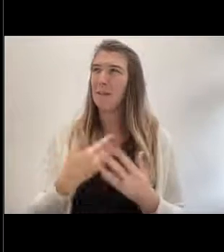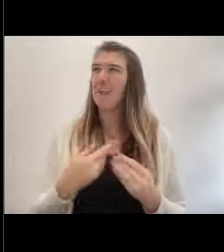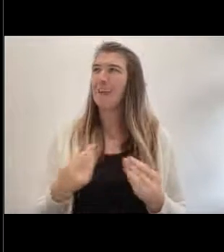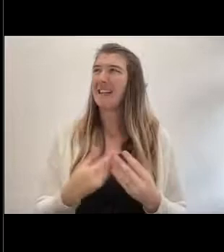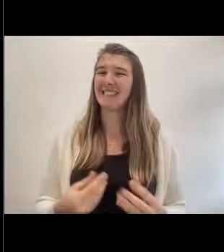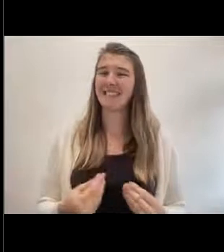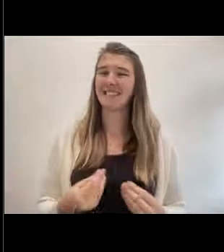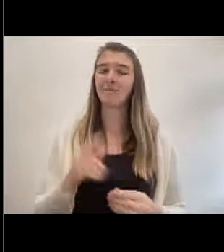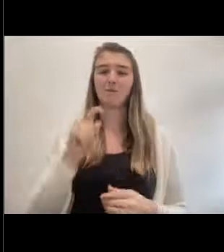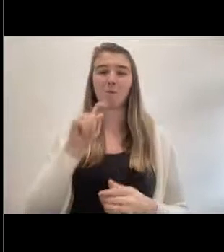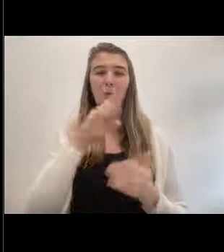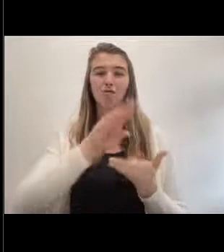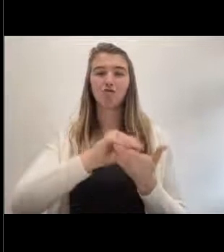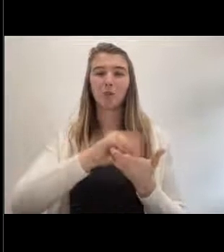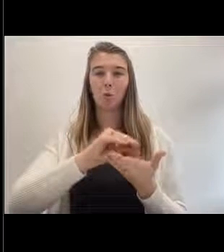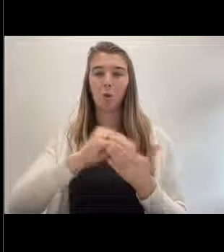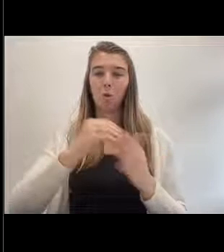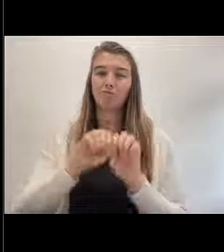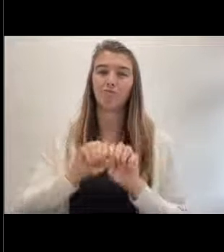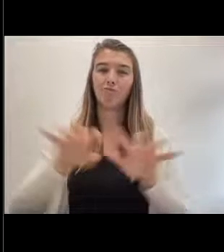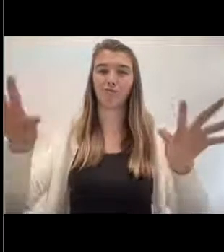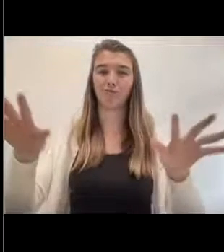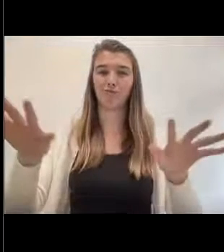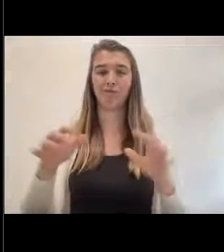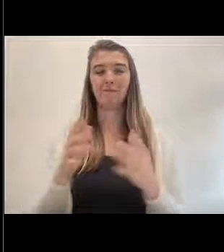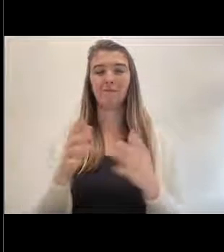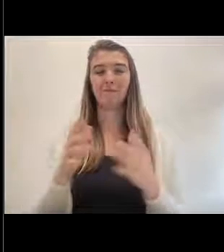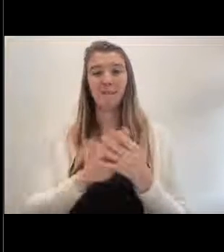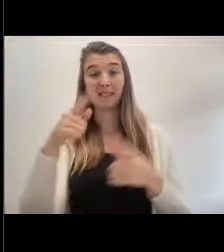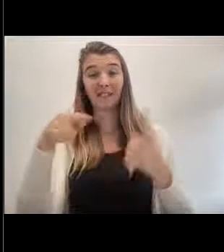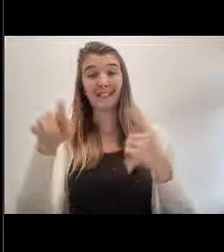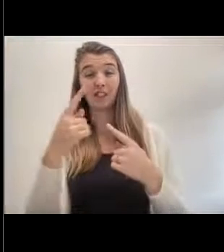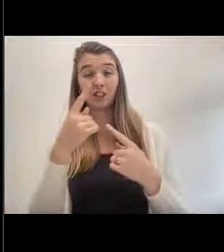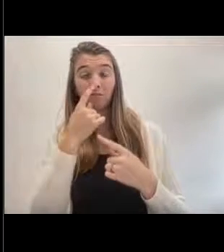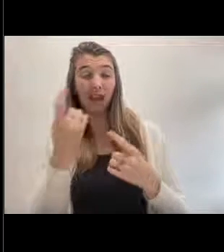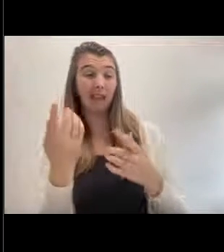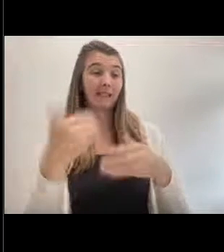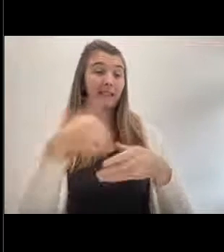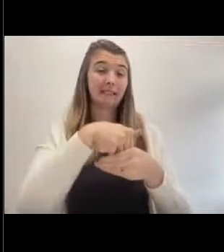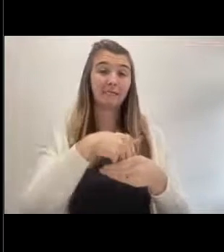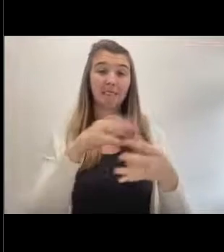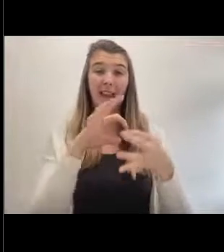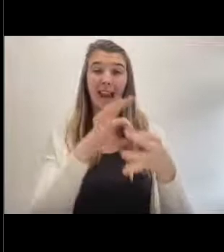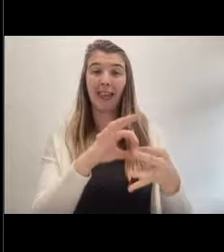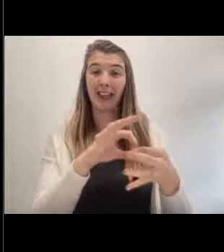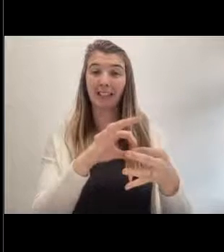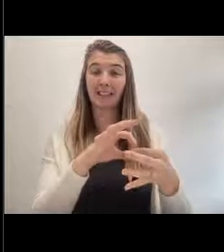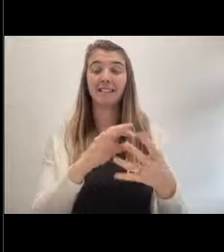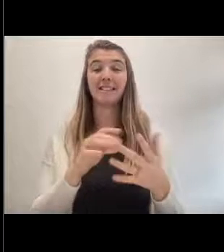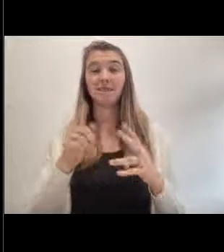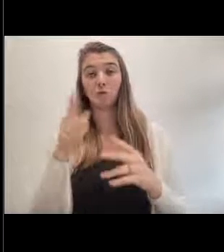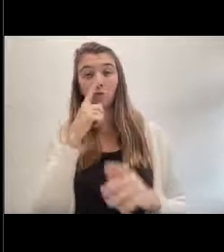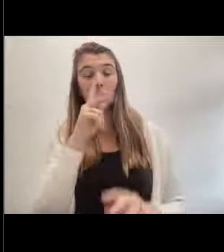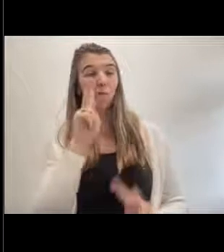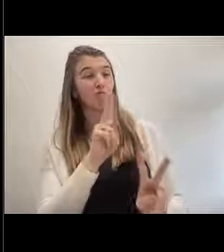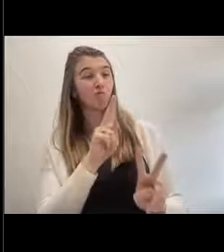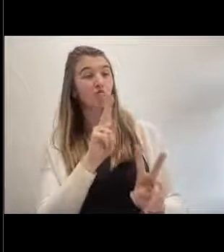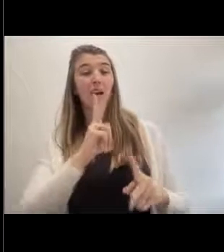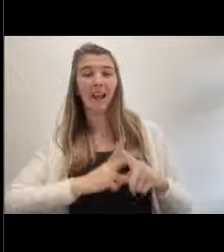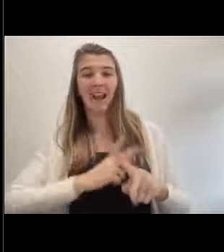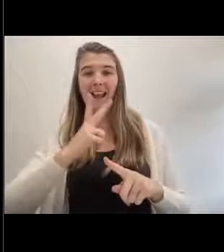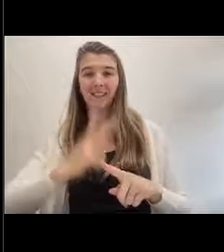recording. Everybody who registered will get sent a link to the recording in the next few days. And for those of you who are with us live now, you will